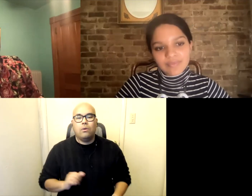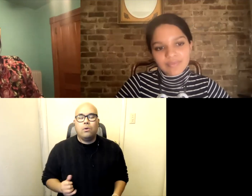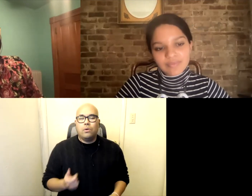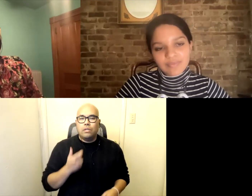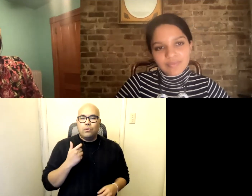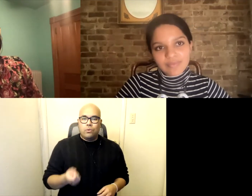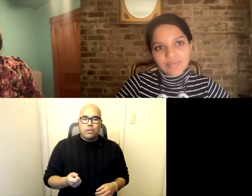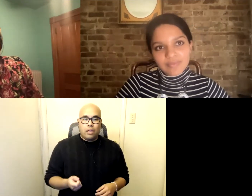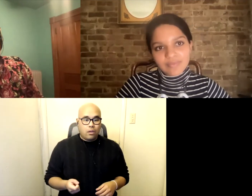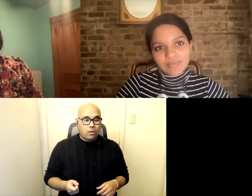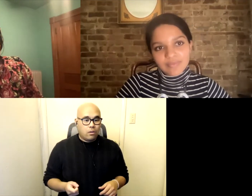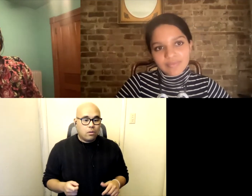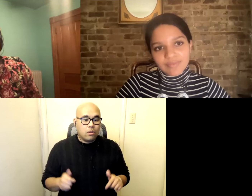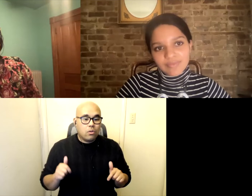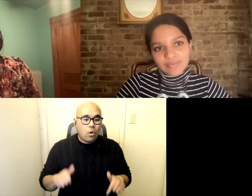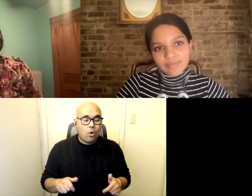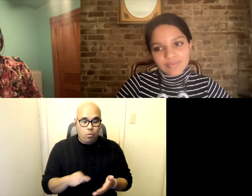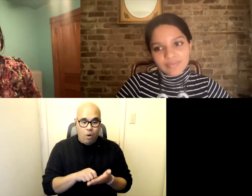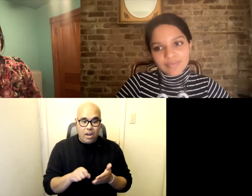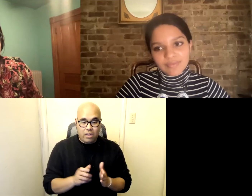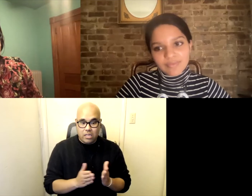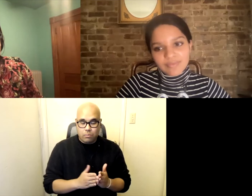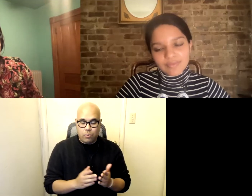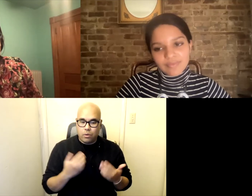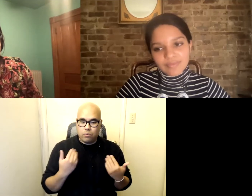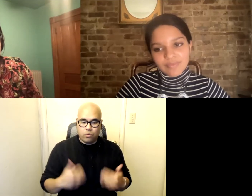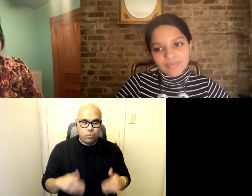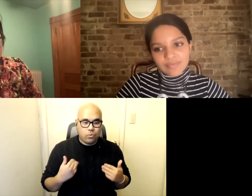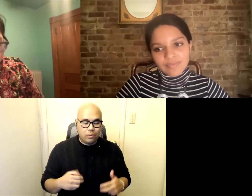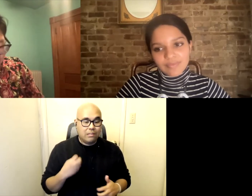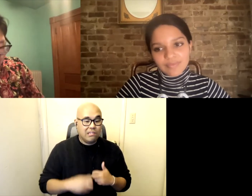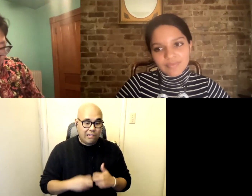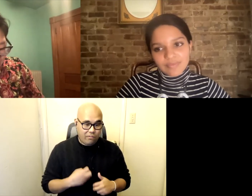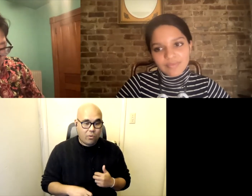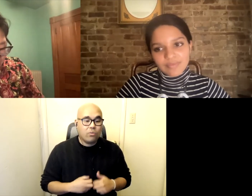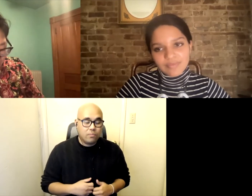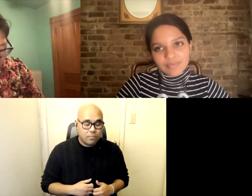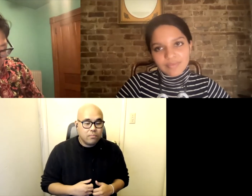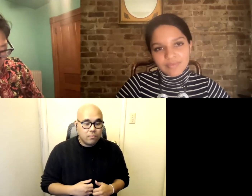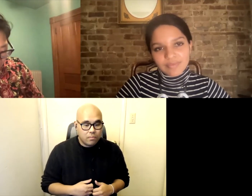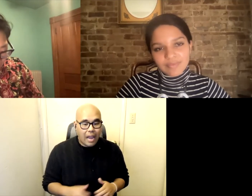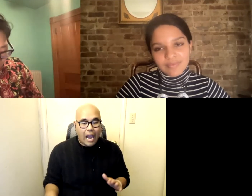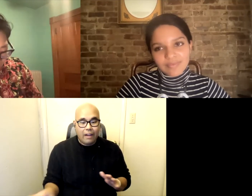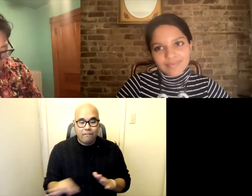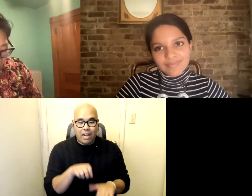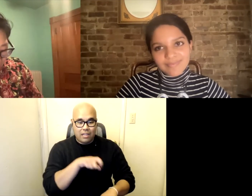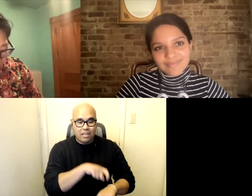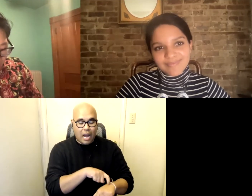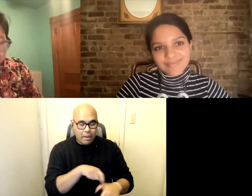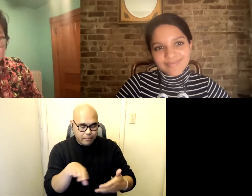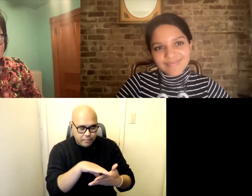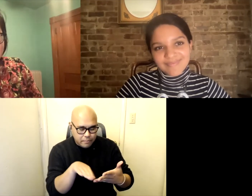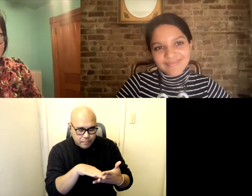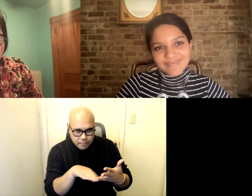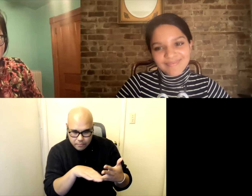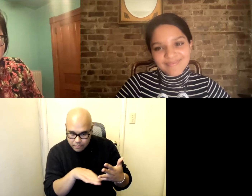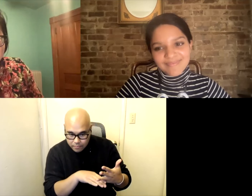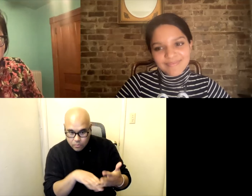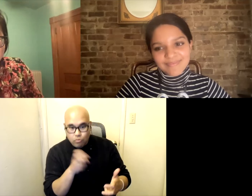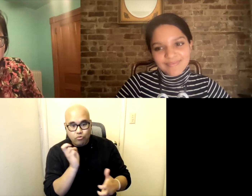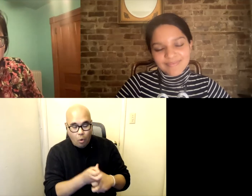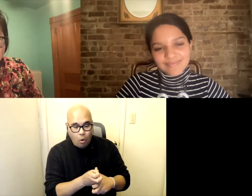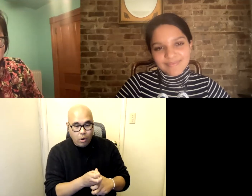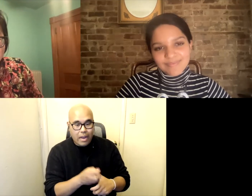So writing this book was very difficult for me, finding the time to do it. And I would say that finishing it is in many ways a